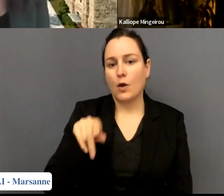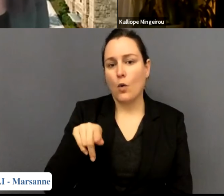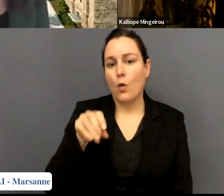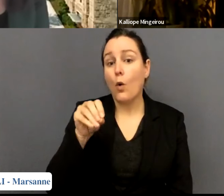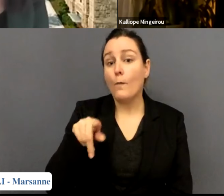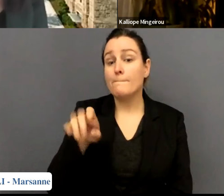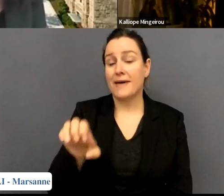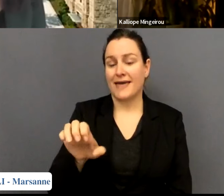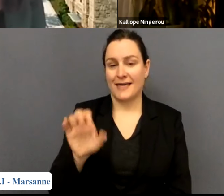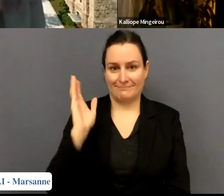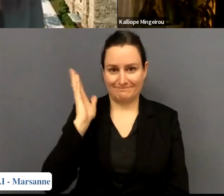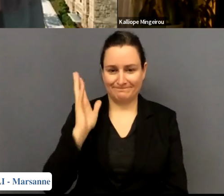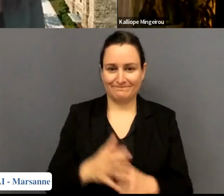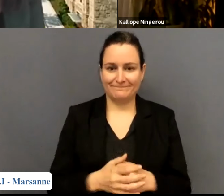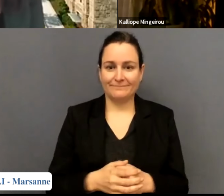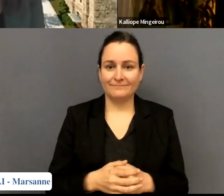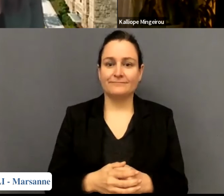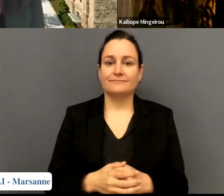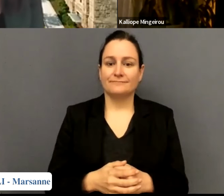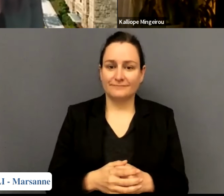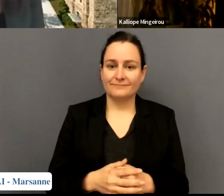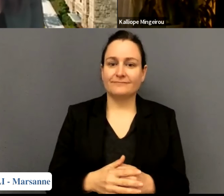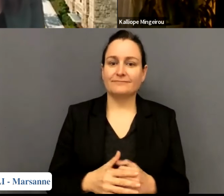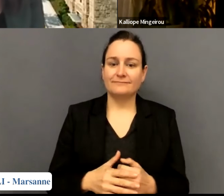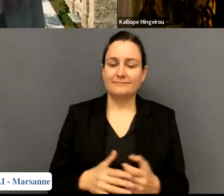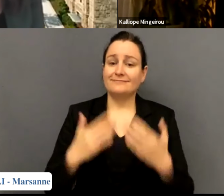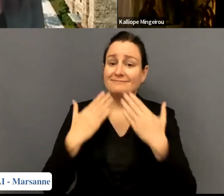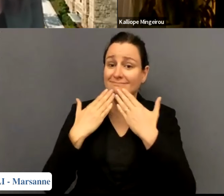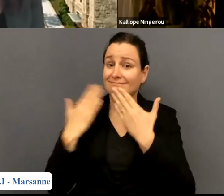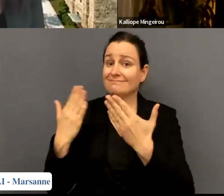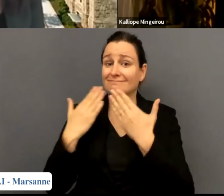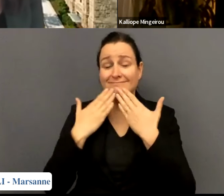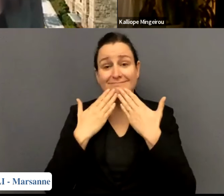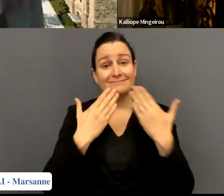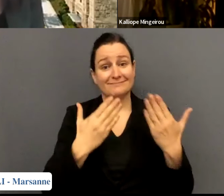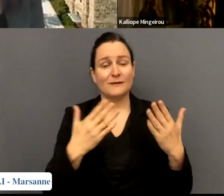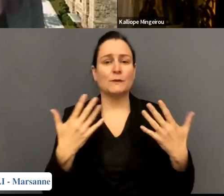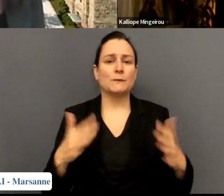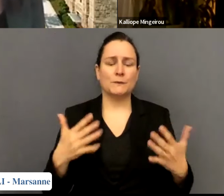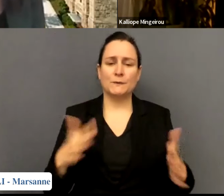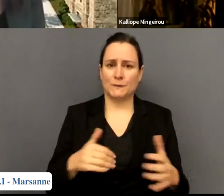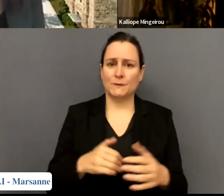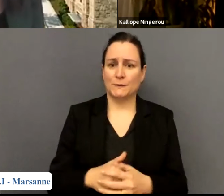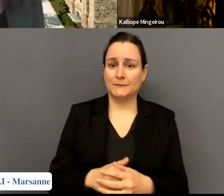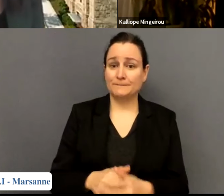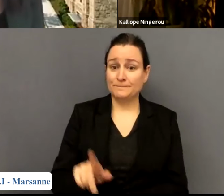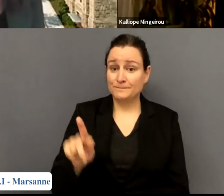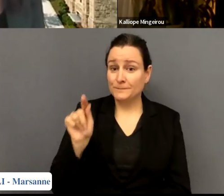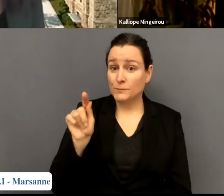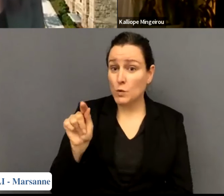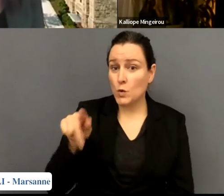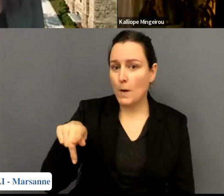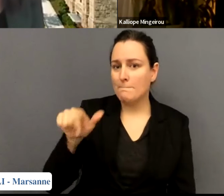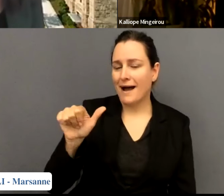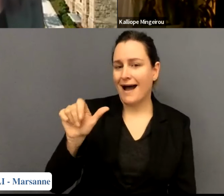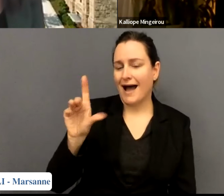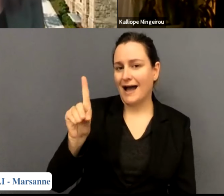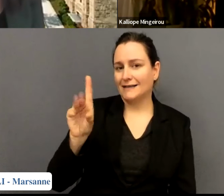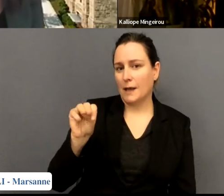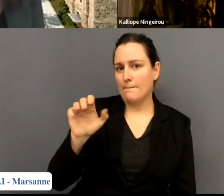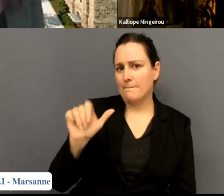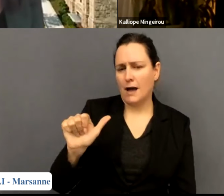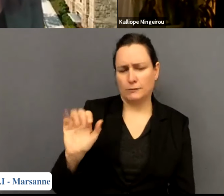you especially for your such a graceful moderation of that event. Thank you, DFAT